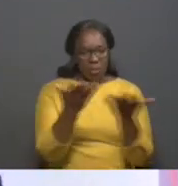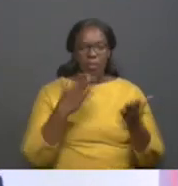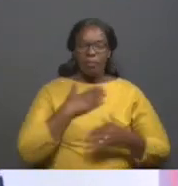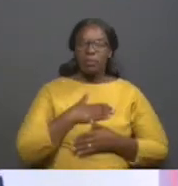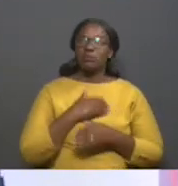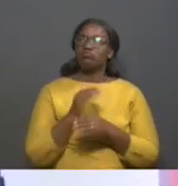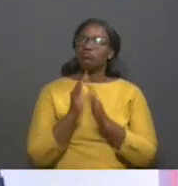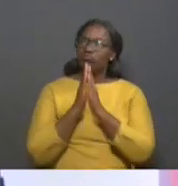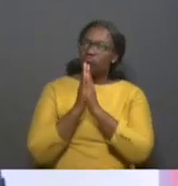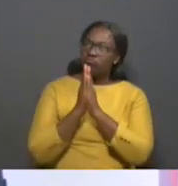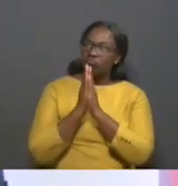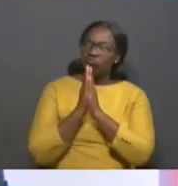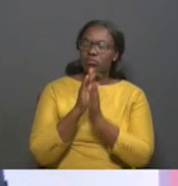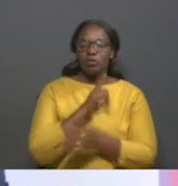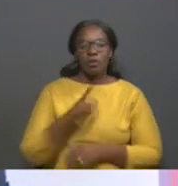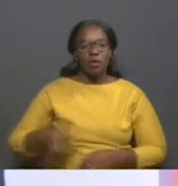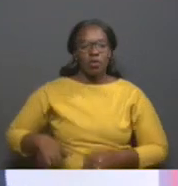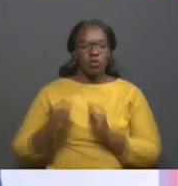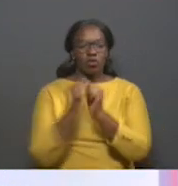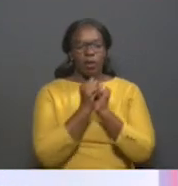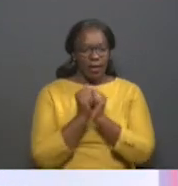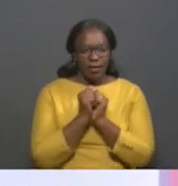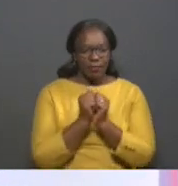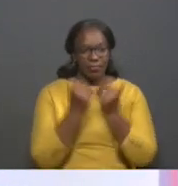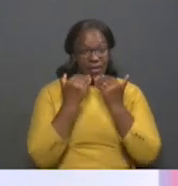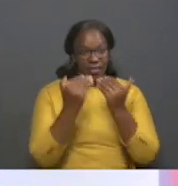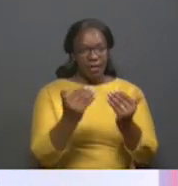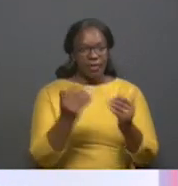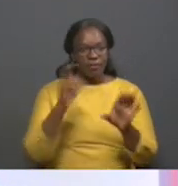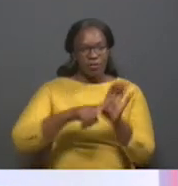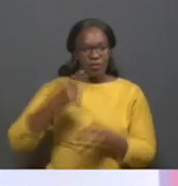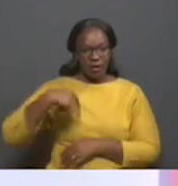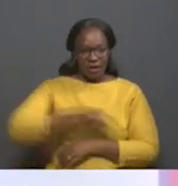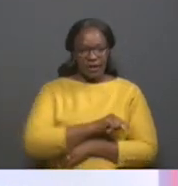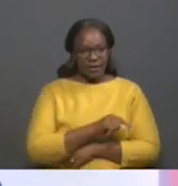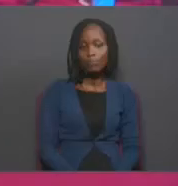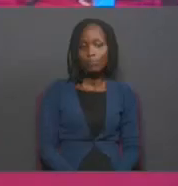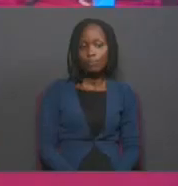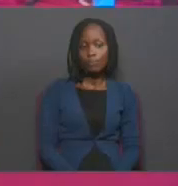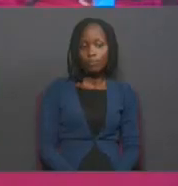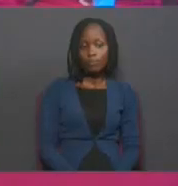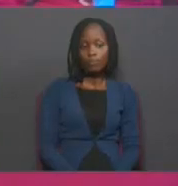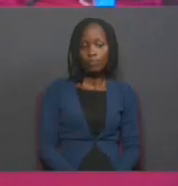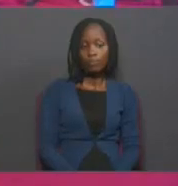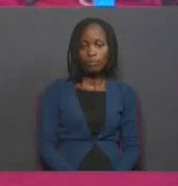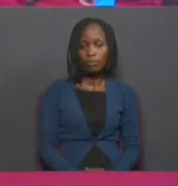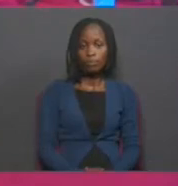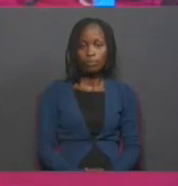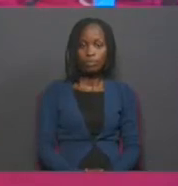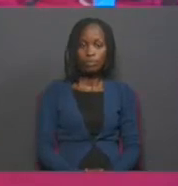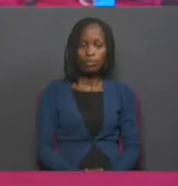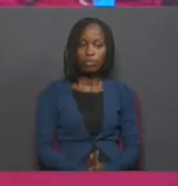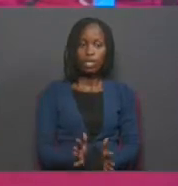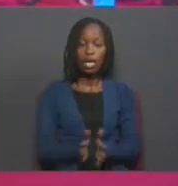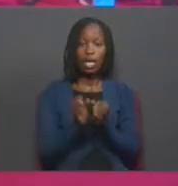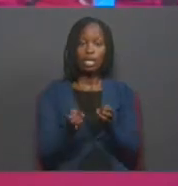call on the name of the Lord together. Thank you for joining this time of prayer. Hallelujah. I would like to